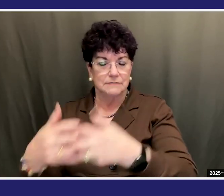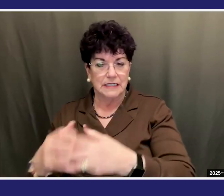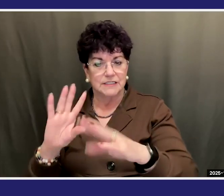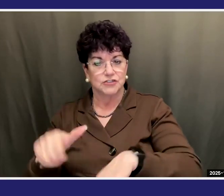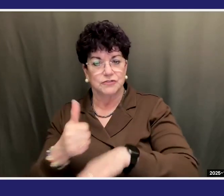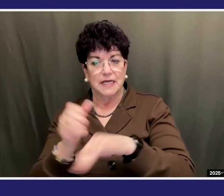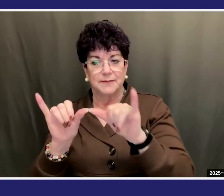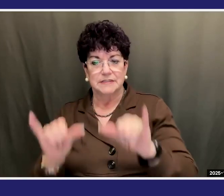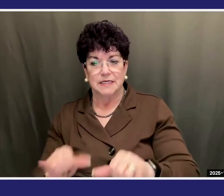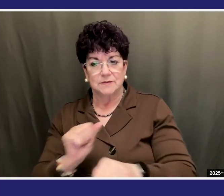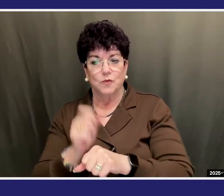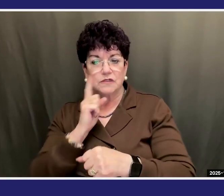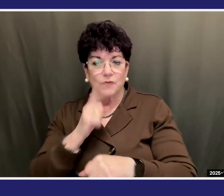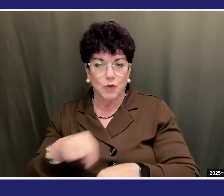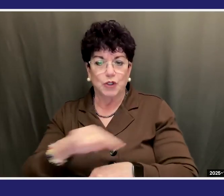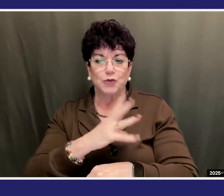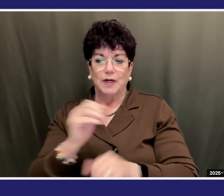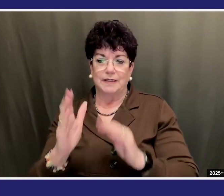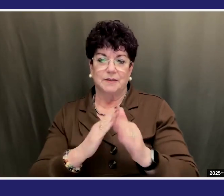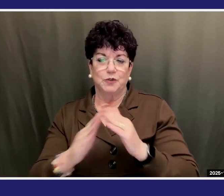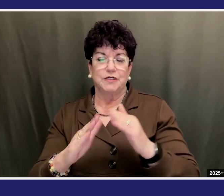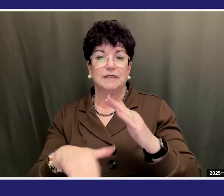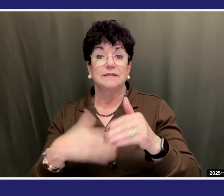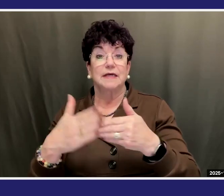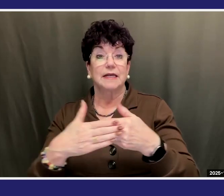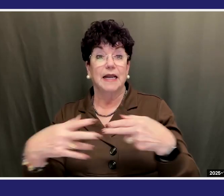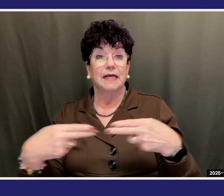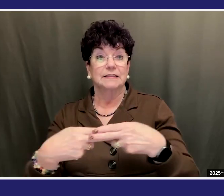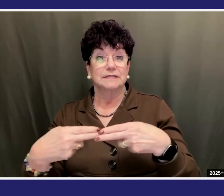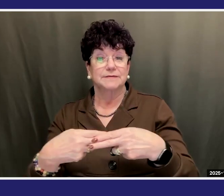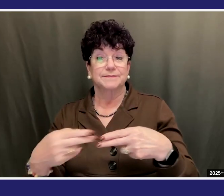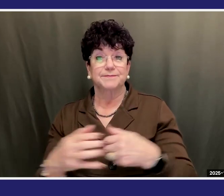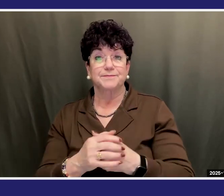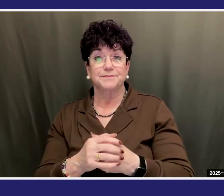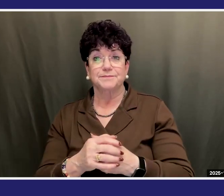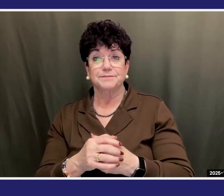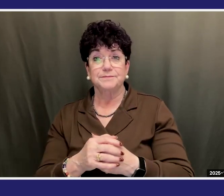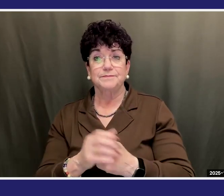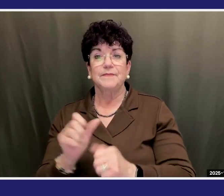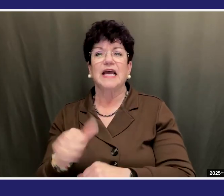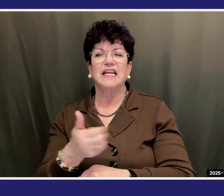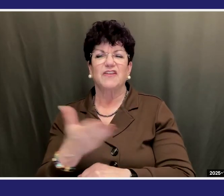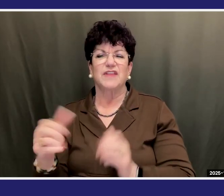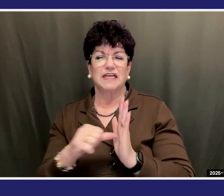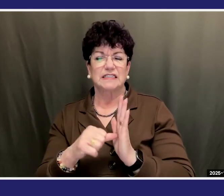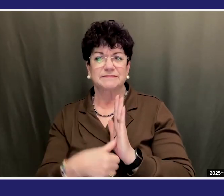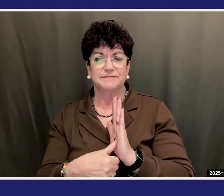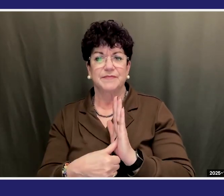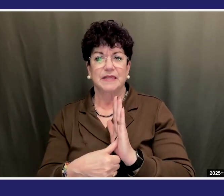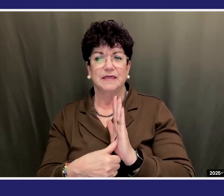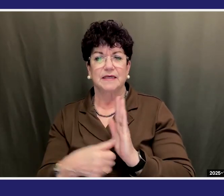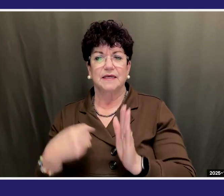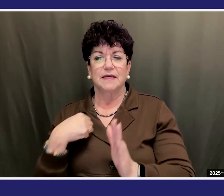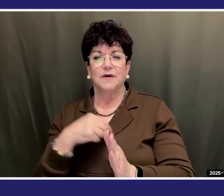you and the community. Next slide, please. So another thing I want to highlight is we